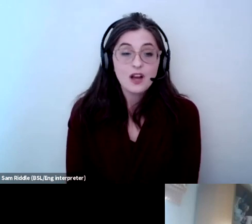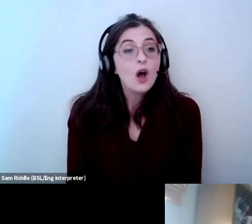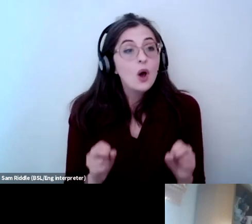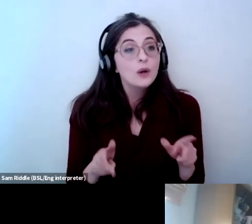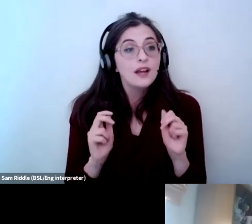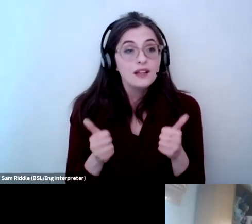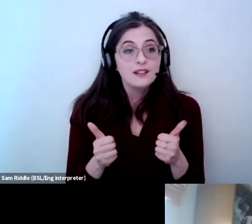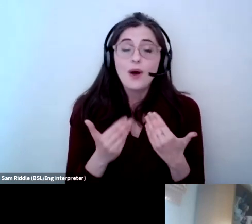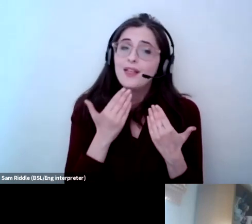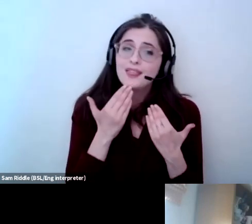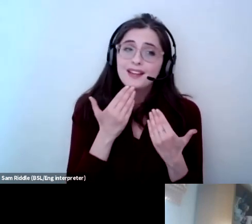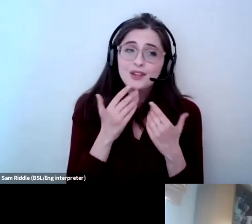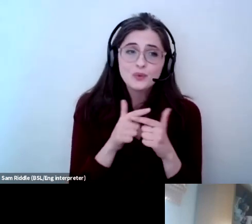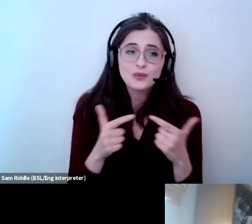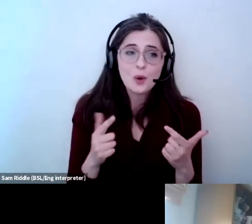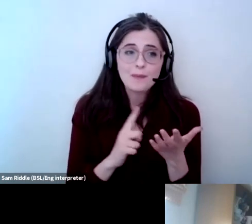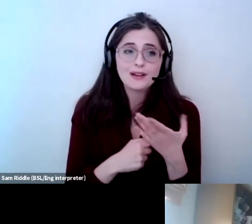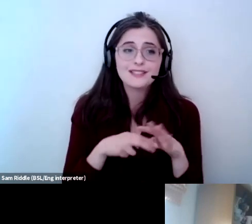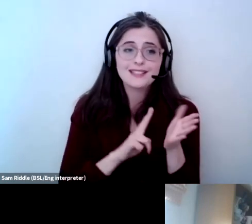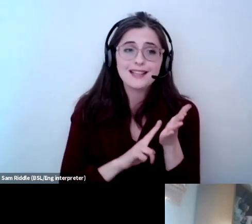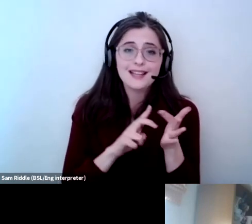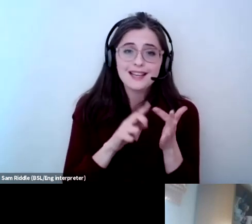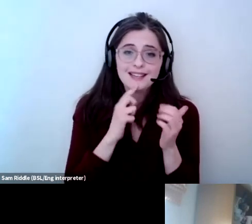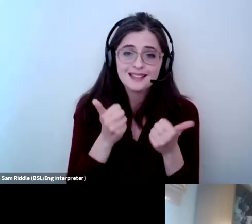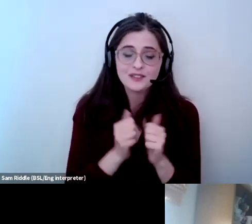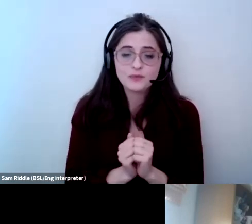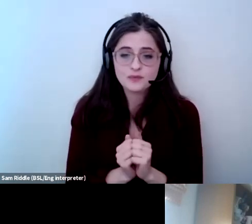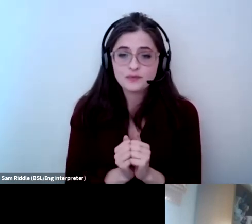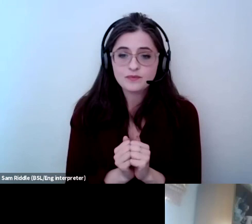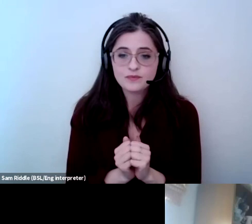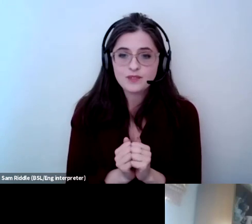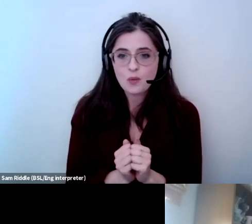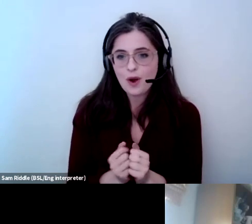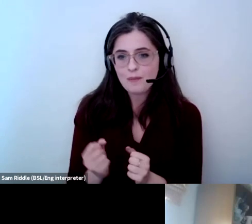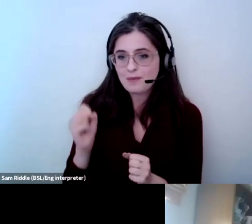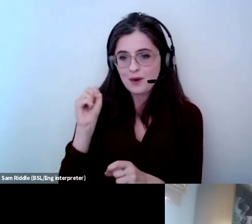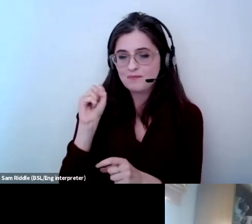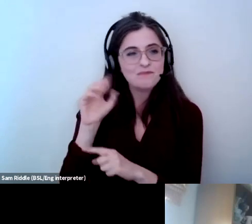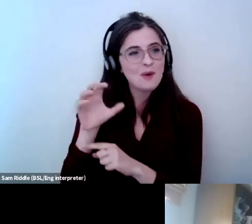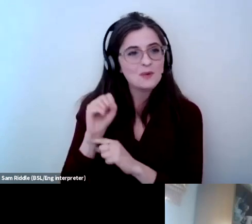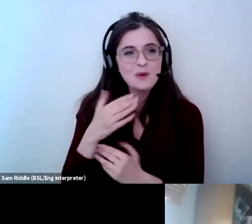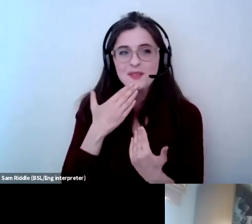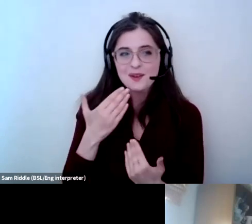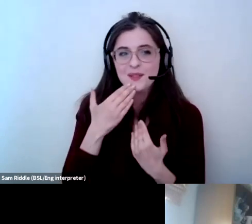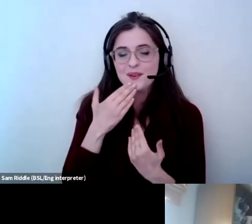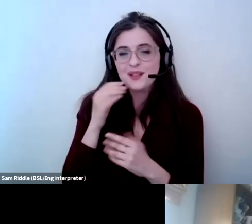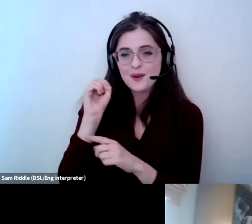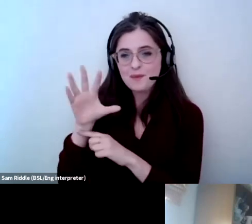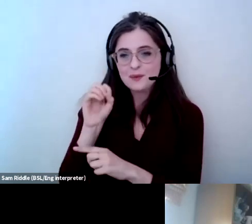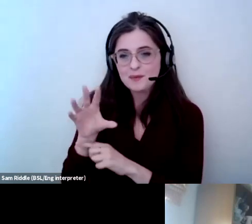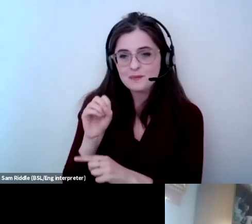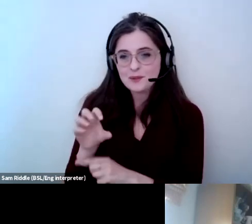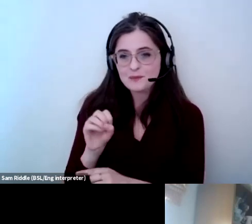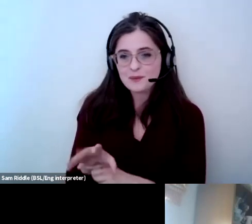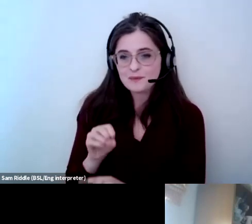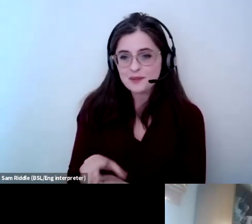Okay, well, thank you very much, Lynn. We've got lots of thanks coming up in the chat. You'll see that there. And yeah,